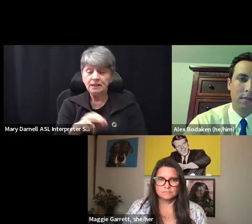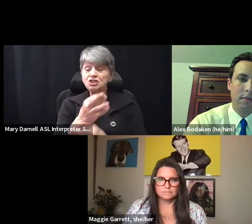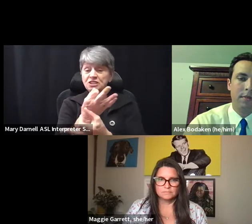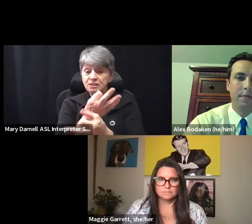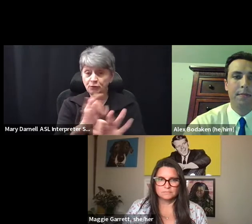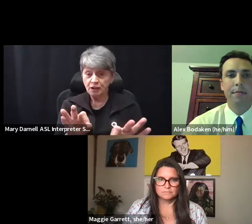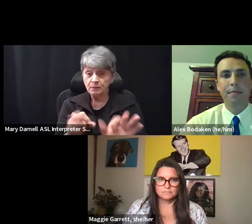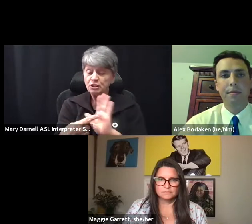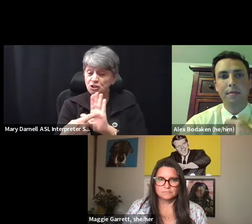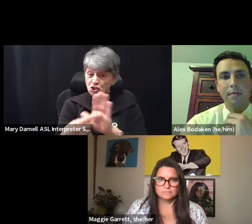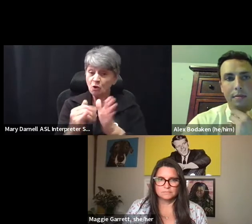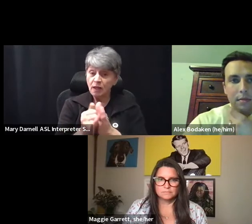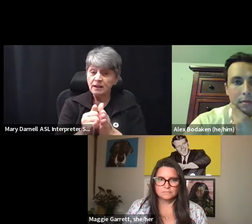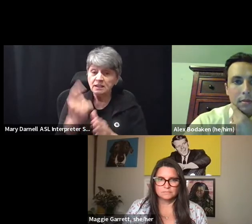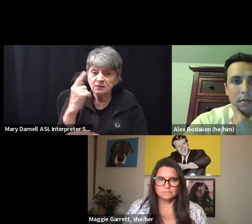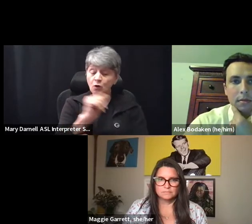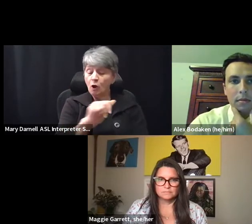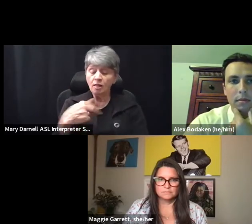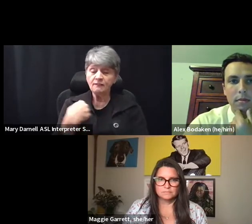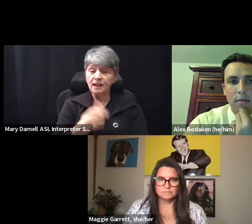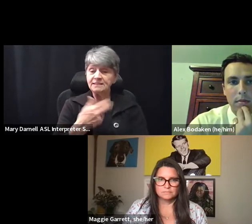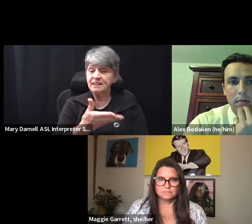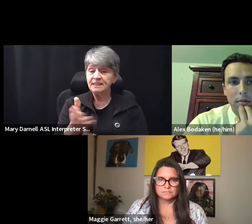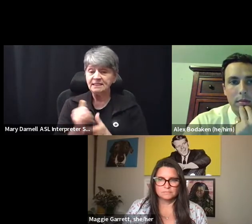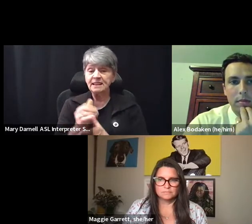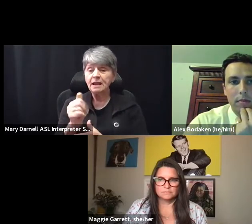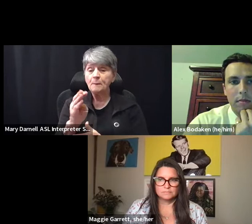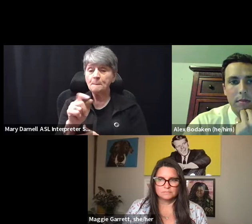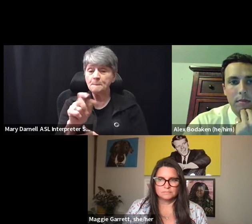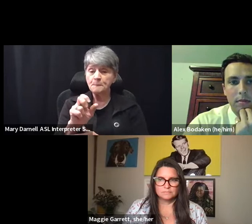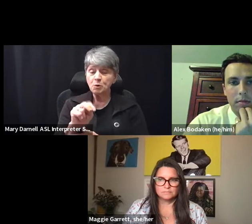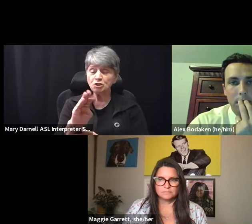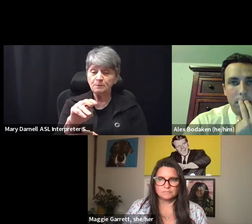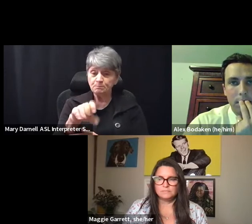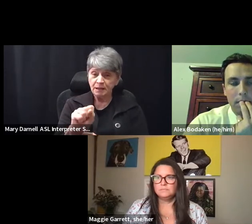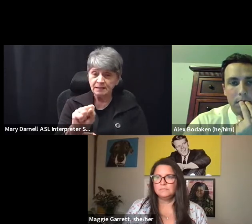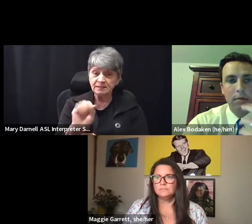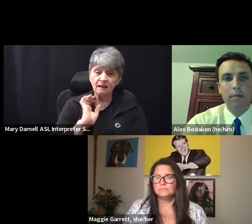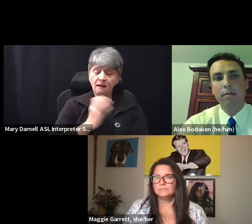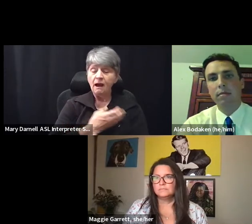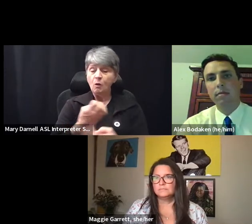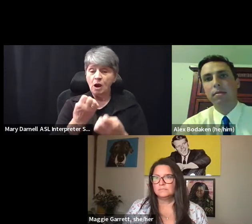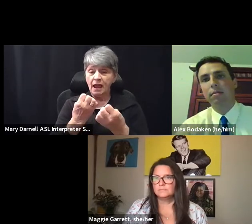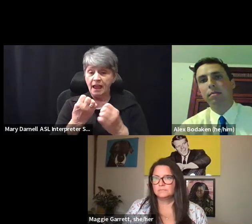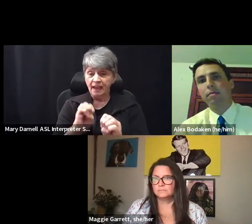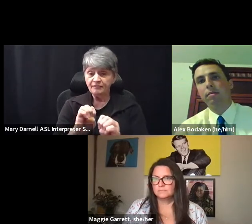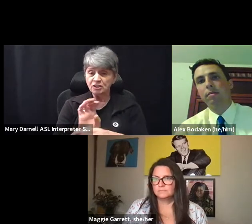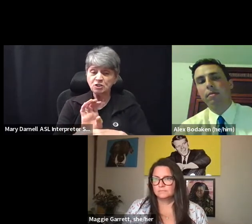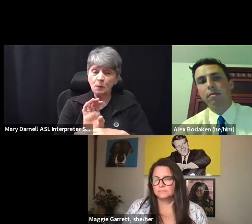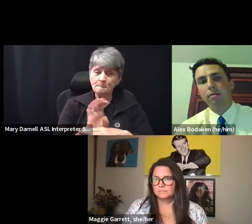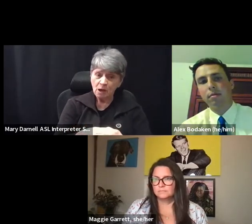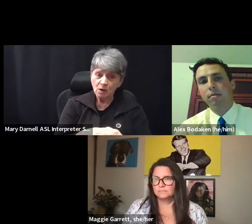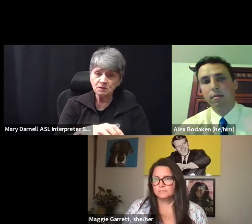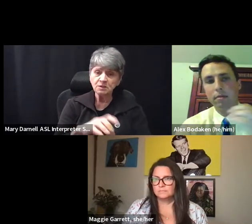us, and that things like abortion bans are efforts to impose one set of religious beliefs on the rest of us, and that